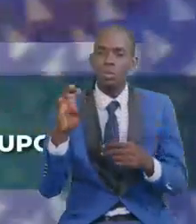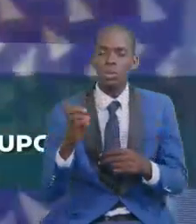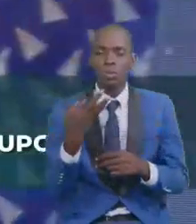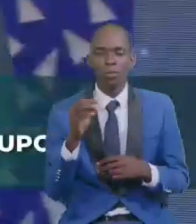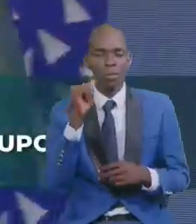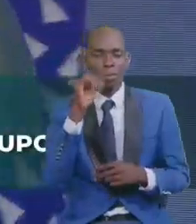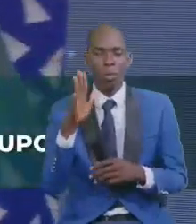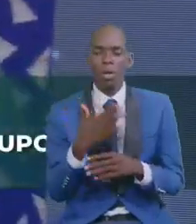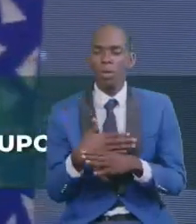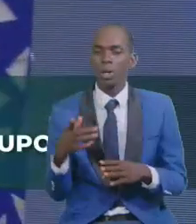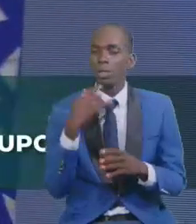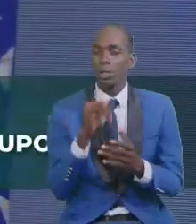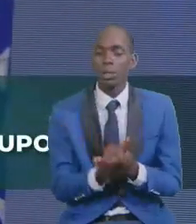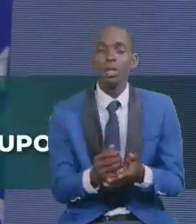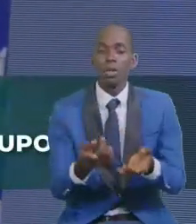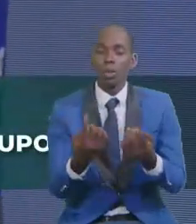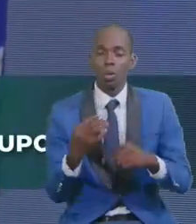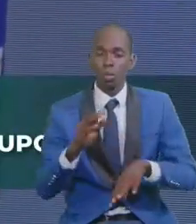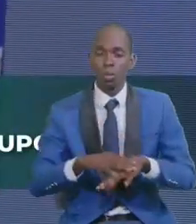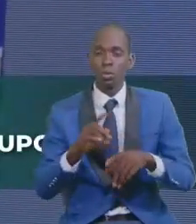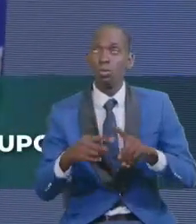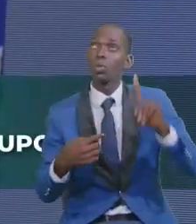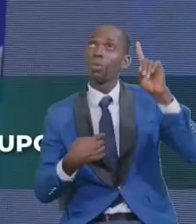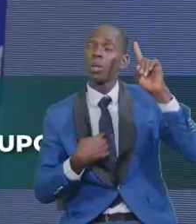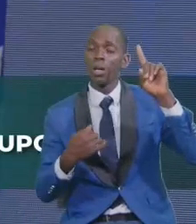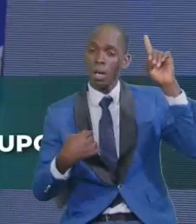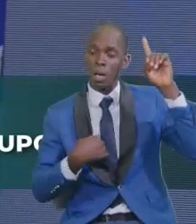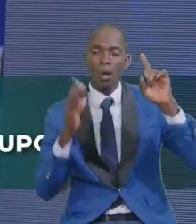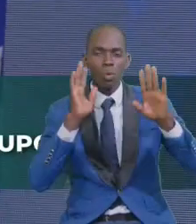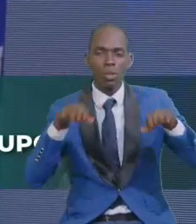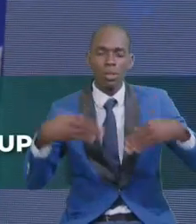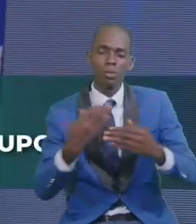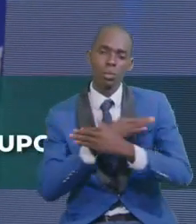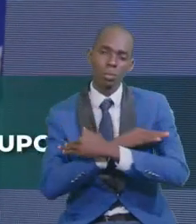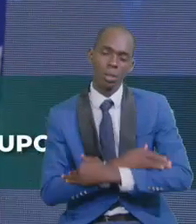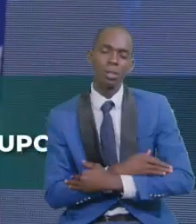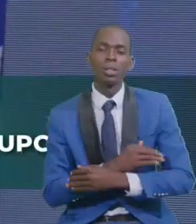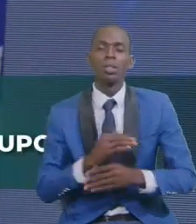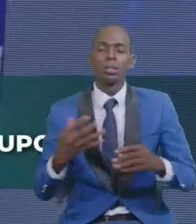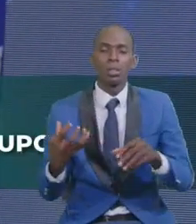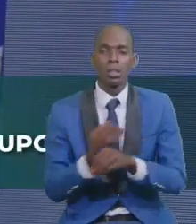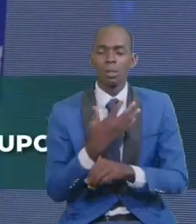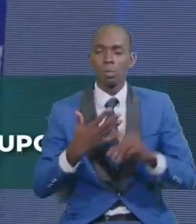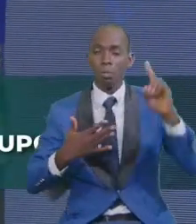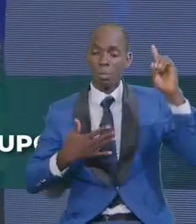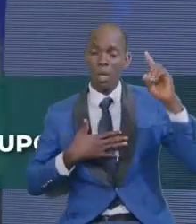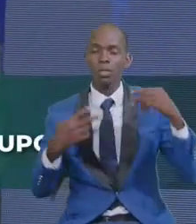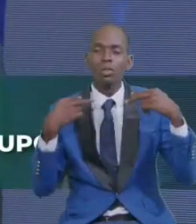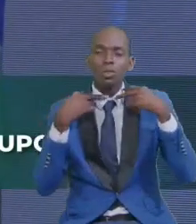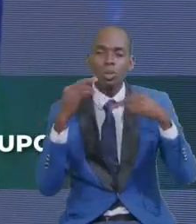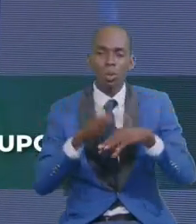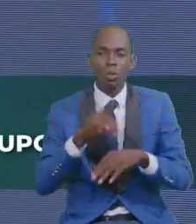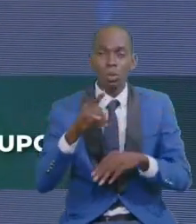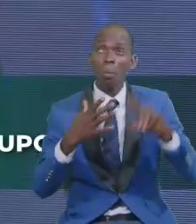says, come to me, I will give you rest. Take my yoke upon you. My yoke is not